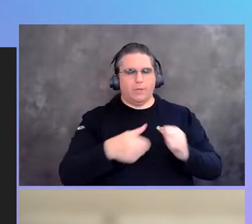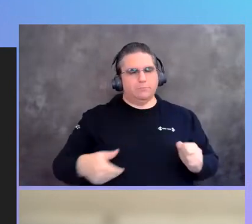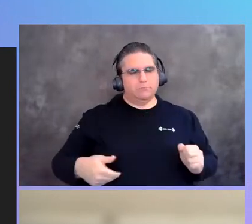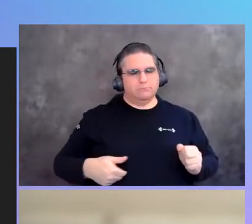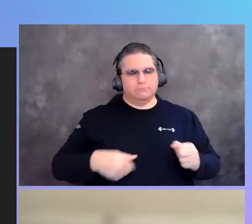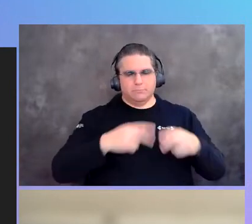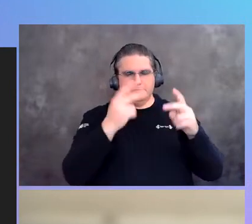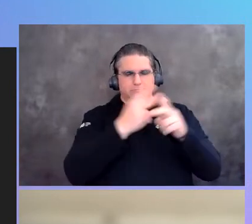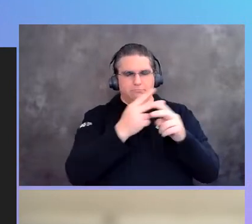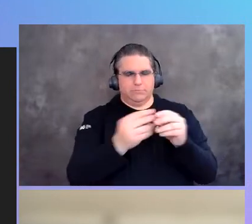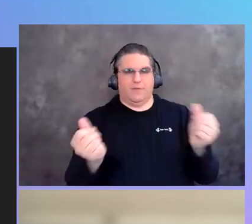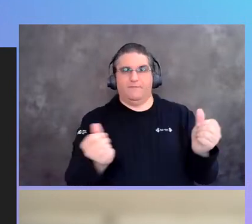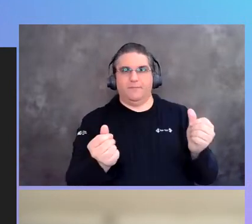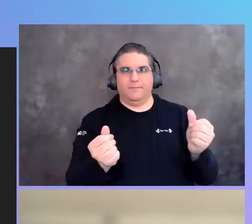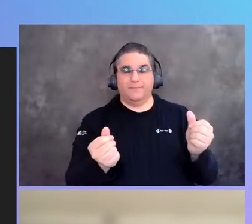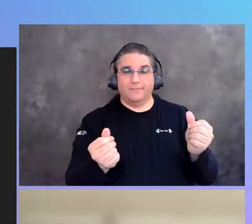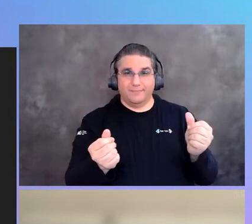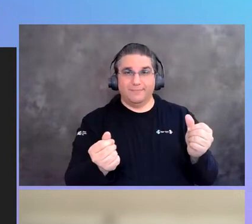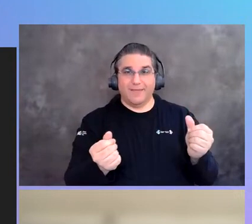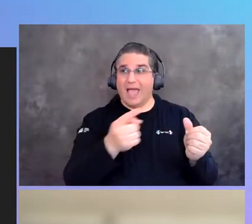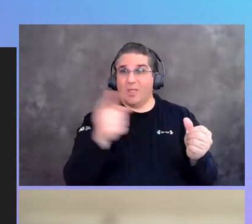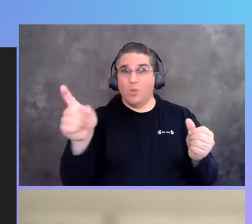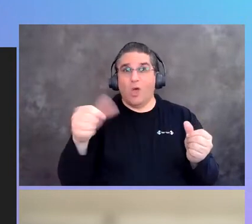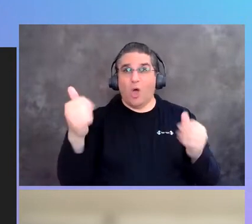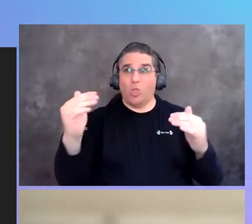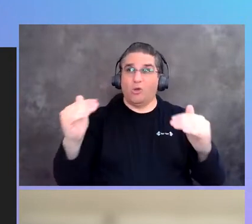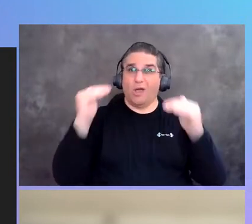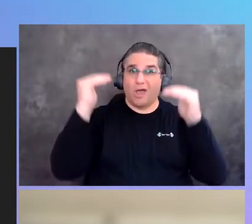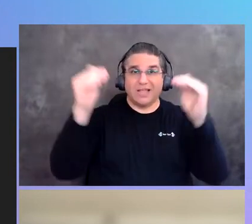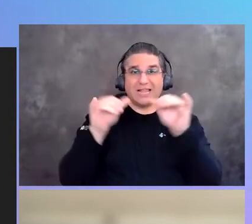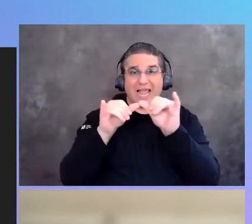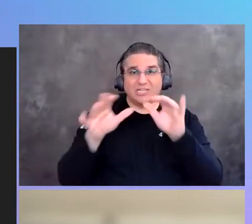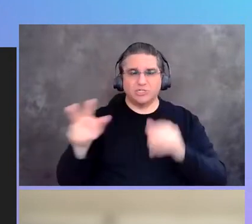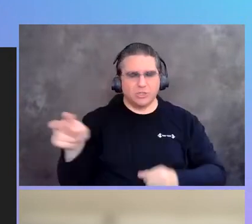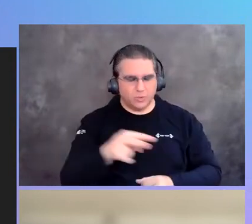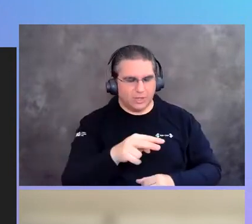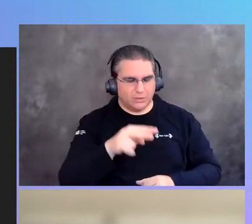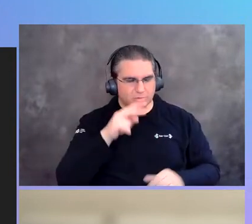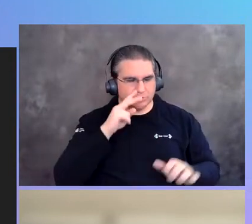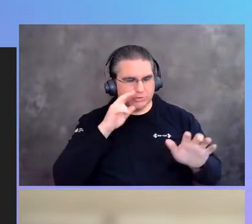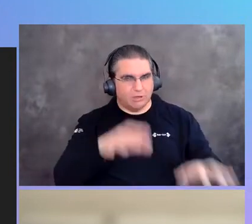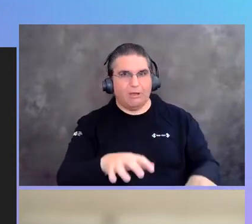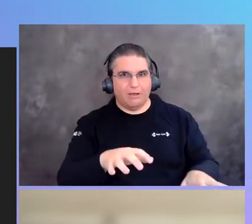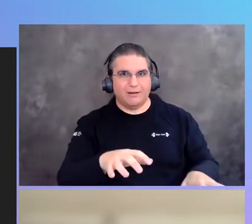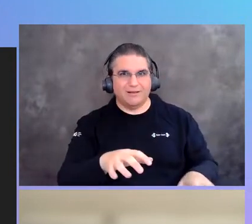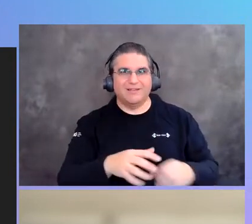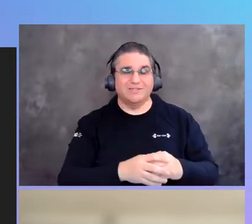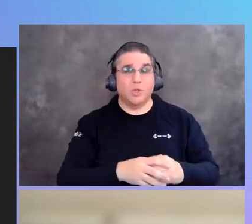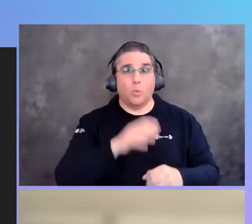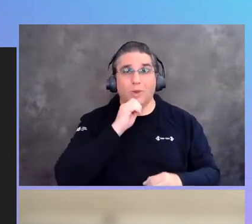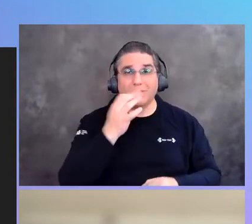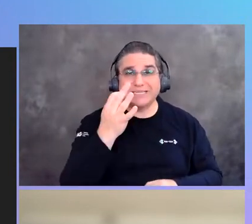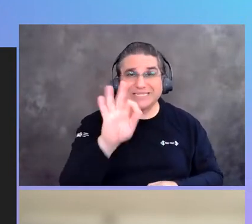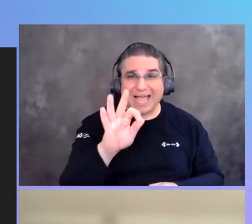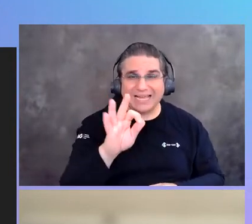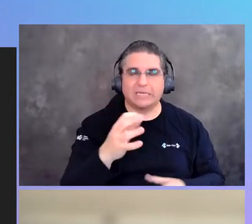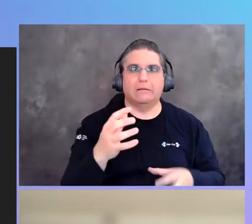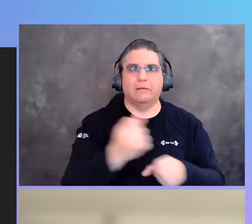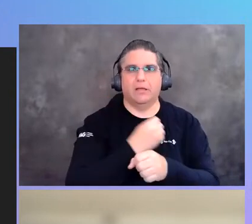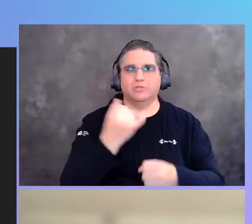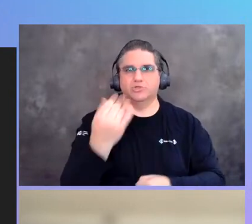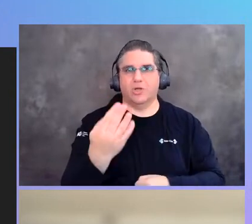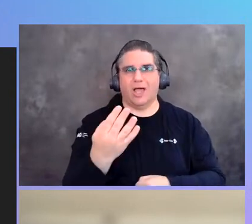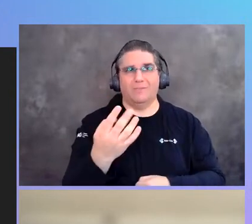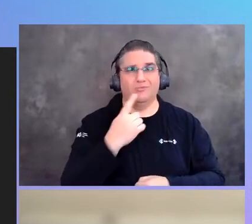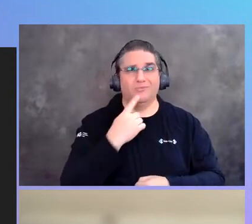perplexed the fantastic engineers of their day. And because of this, he landed a job at just 19 years old with no education. And he went